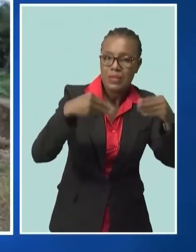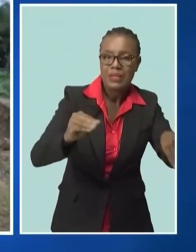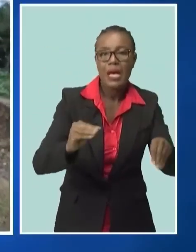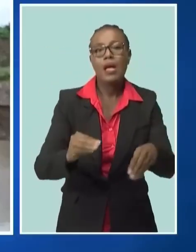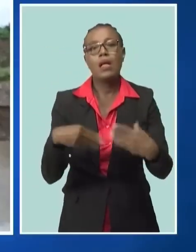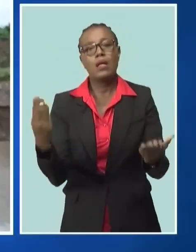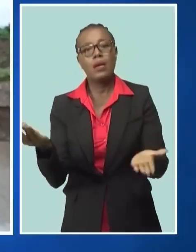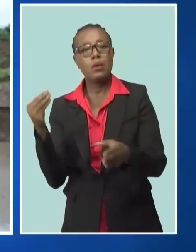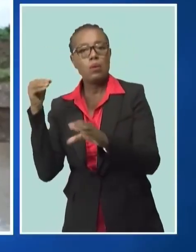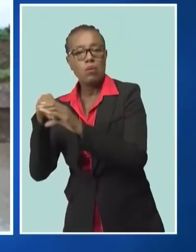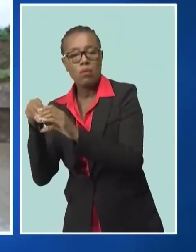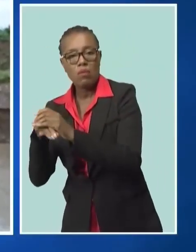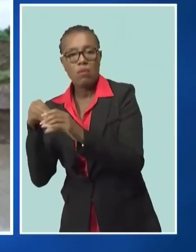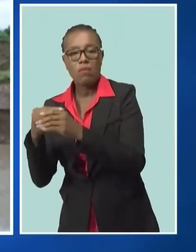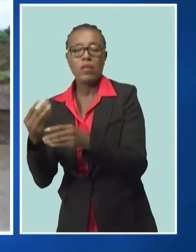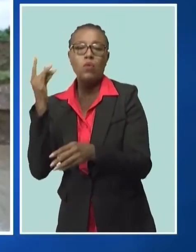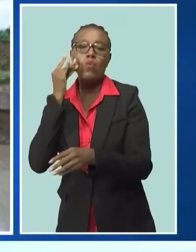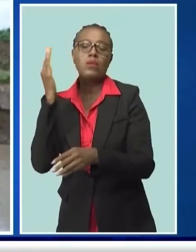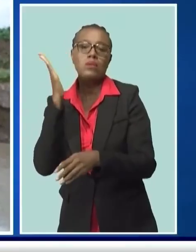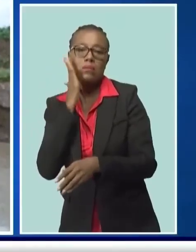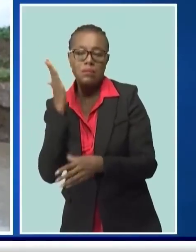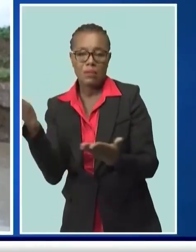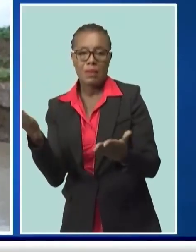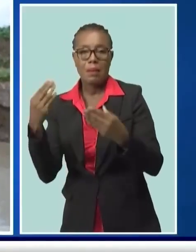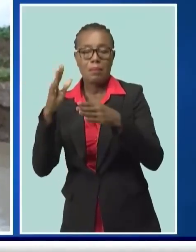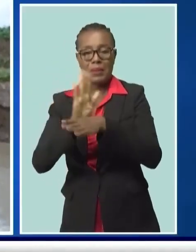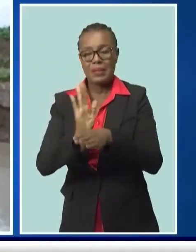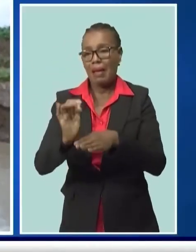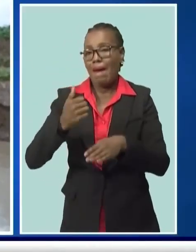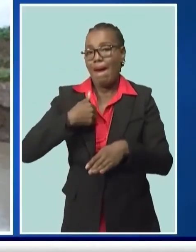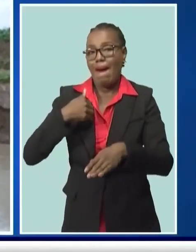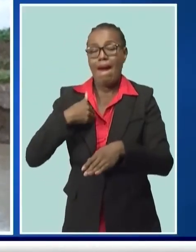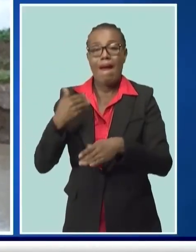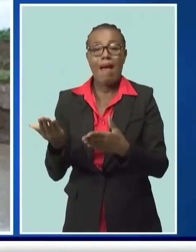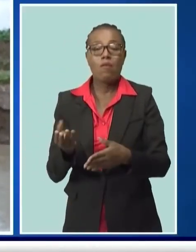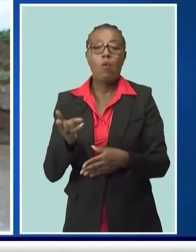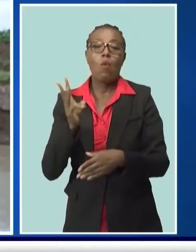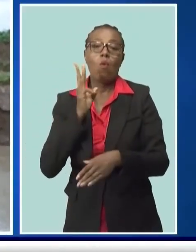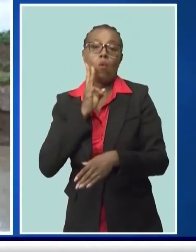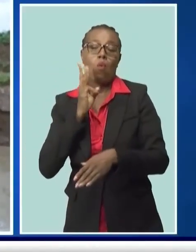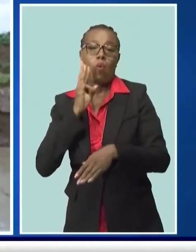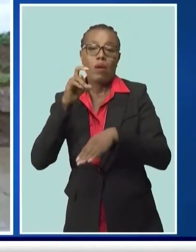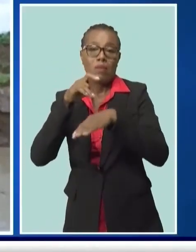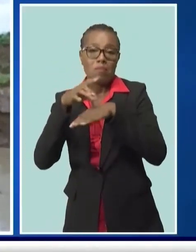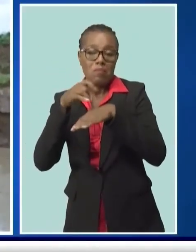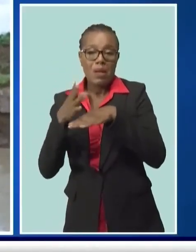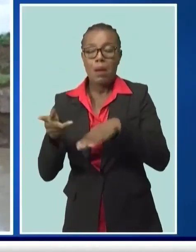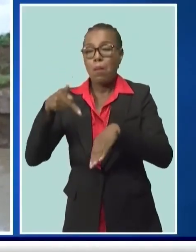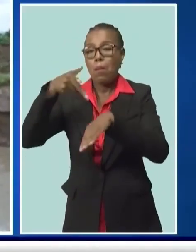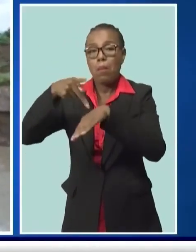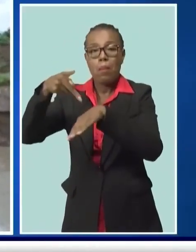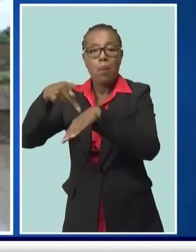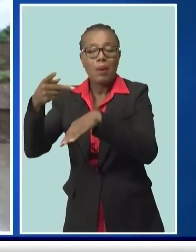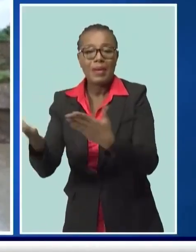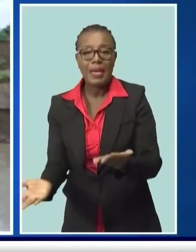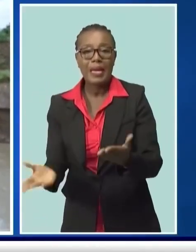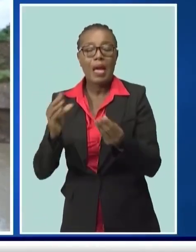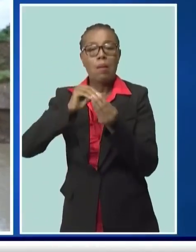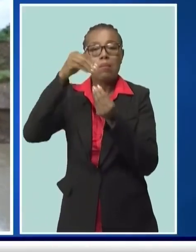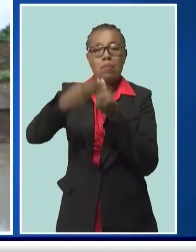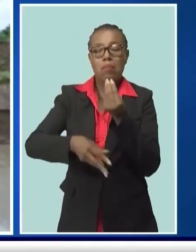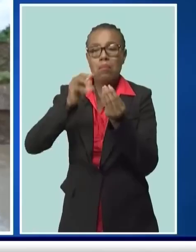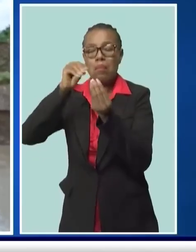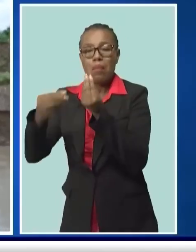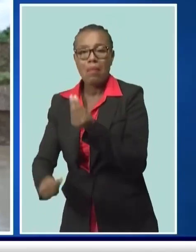I have planted, I have watermelons, I have cucumbers, I have pumpkins. I have things that I'm ready to reap, but as you can see of the weather, they have